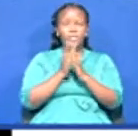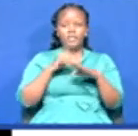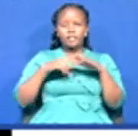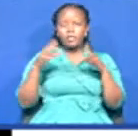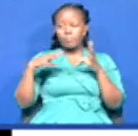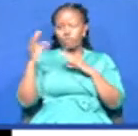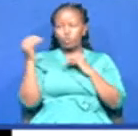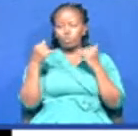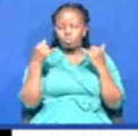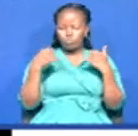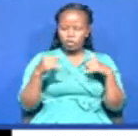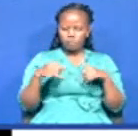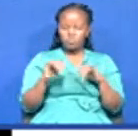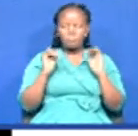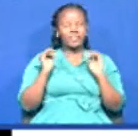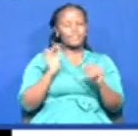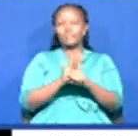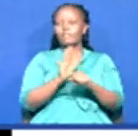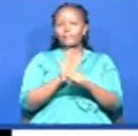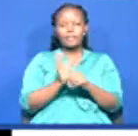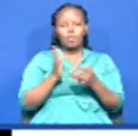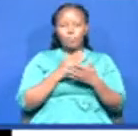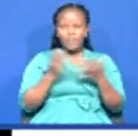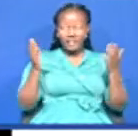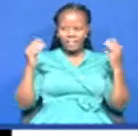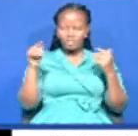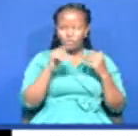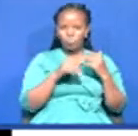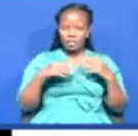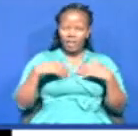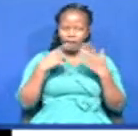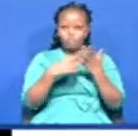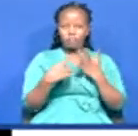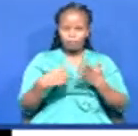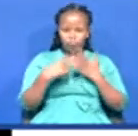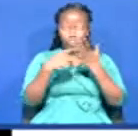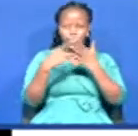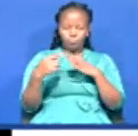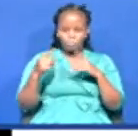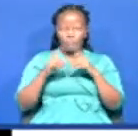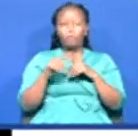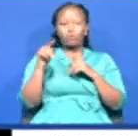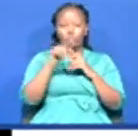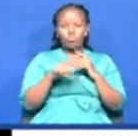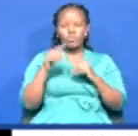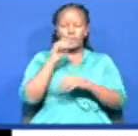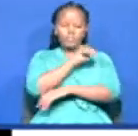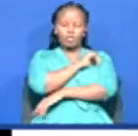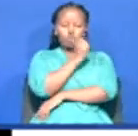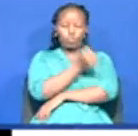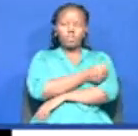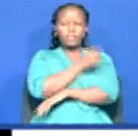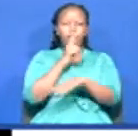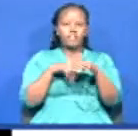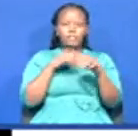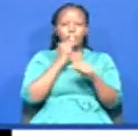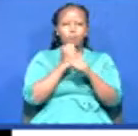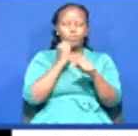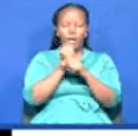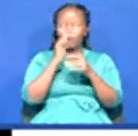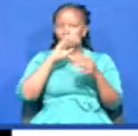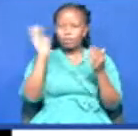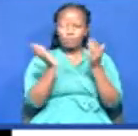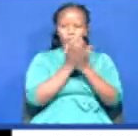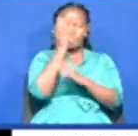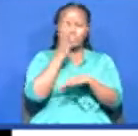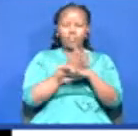implement the many things that we have gone through, and even as an authority, as we work on fighting counterfeits, may you